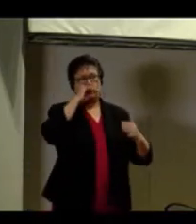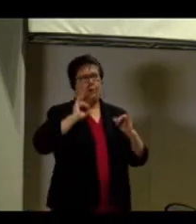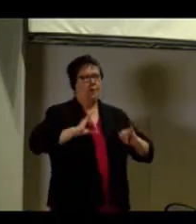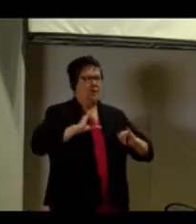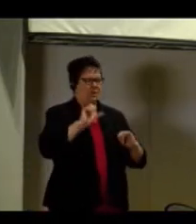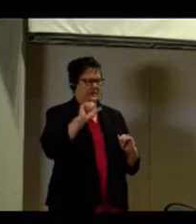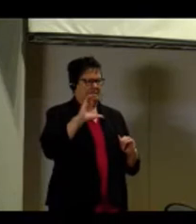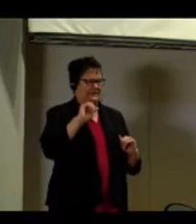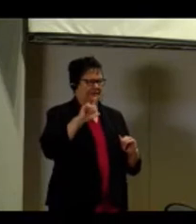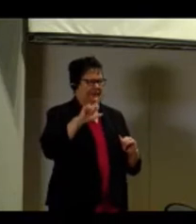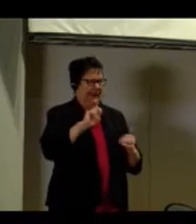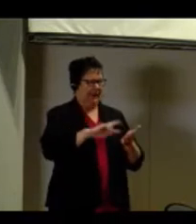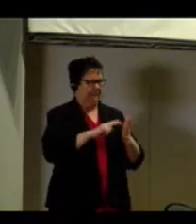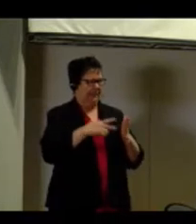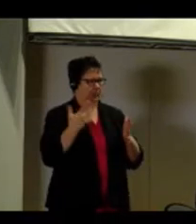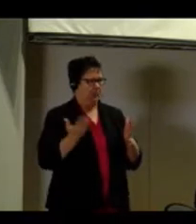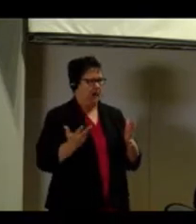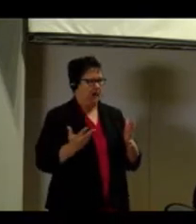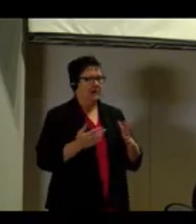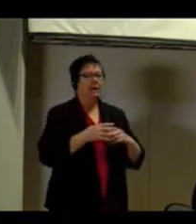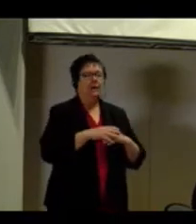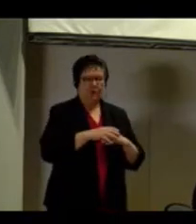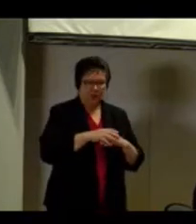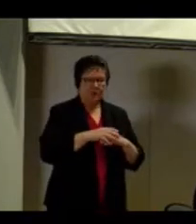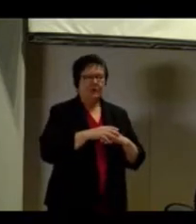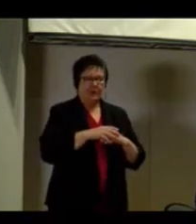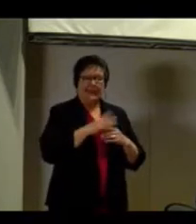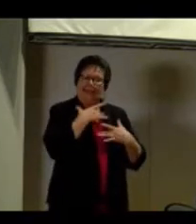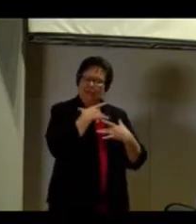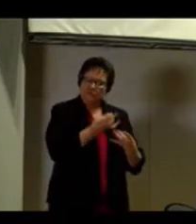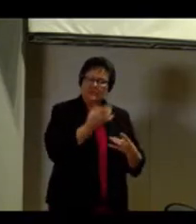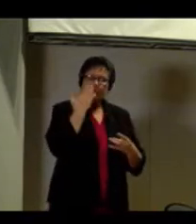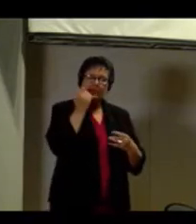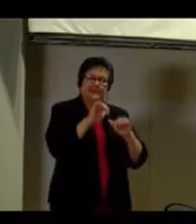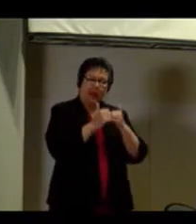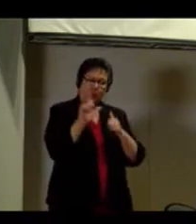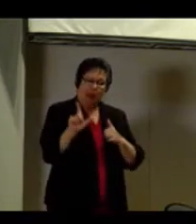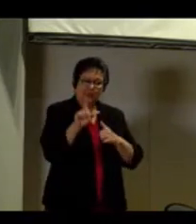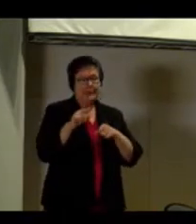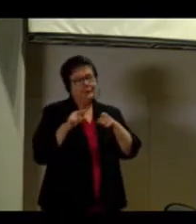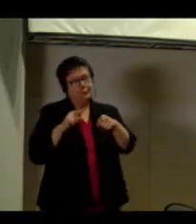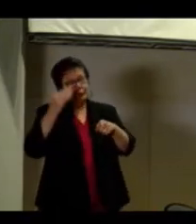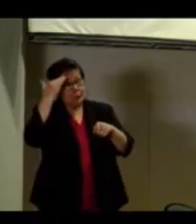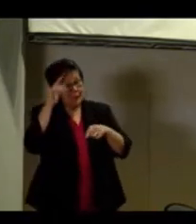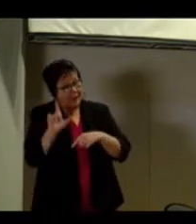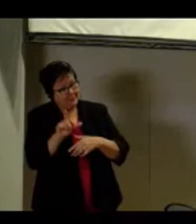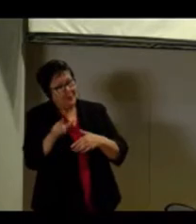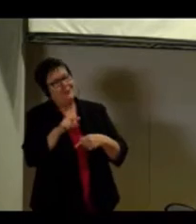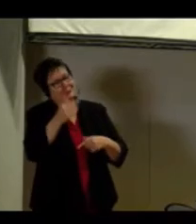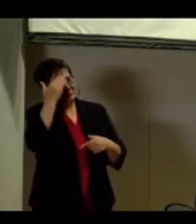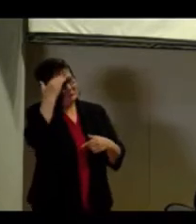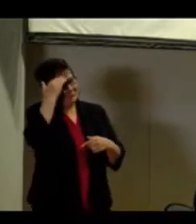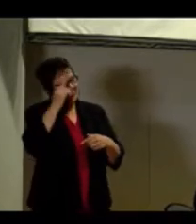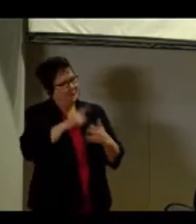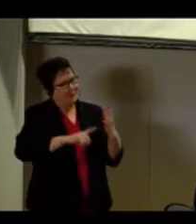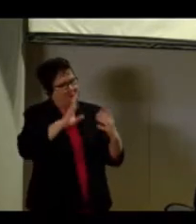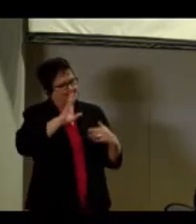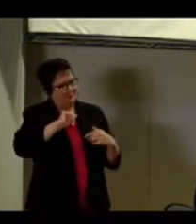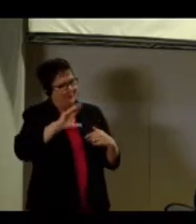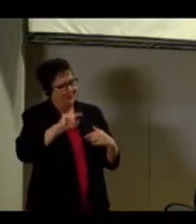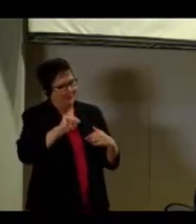scale. It was also interesting because of the way libraries, and those of you who know libraries will know all about this, have